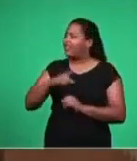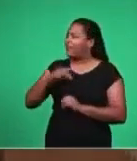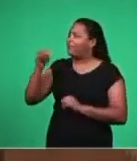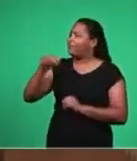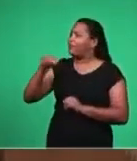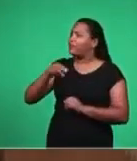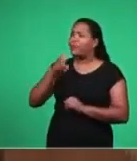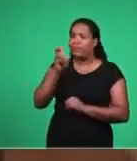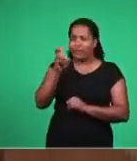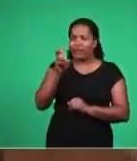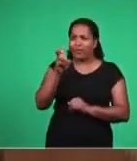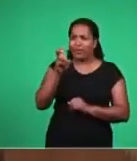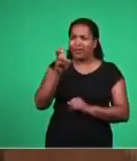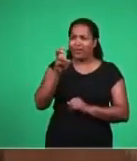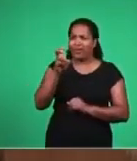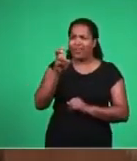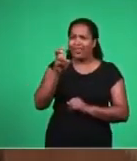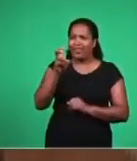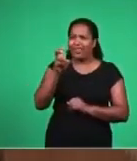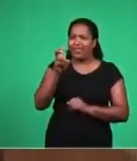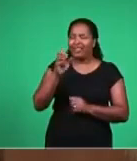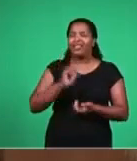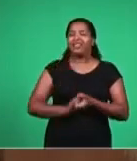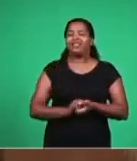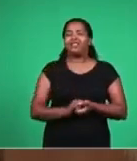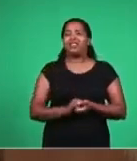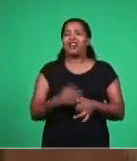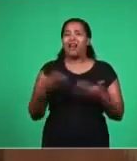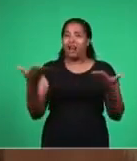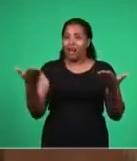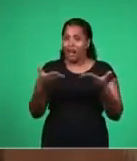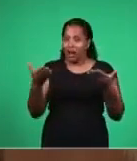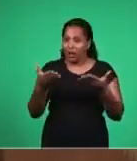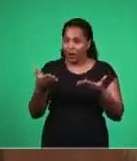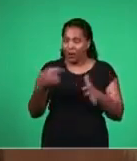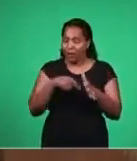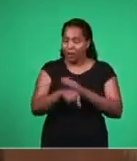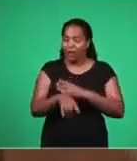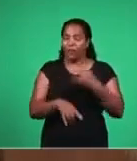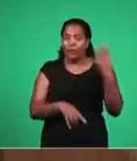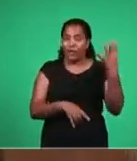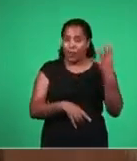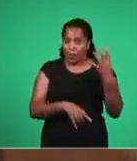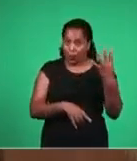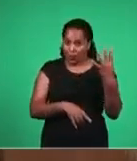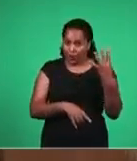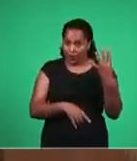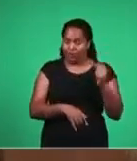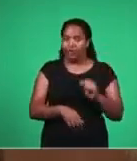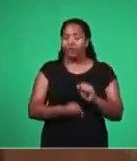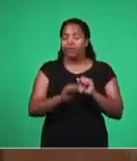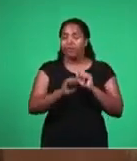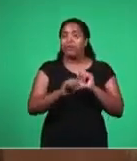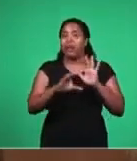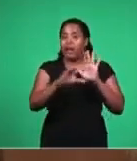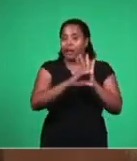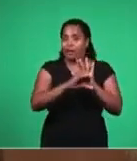We still have another 5 minutes. So we're going to pass now to our fourth question